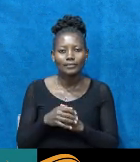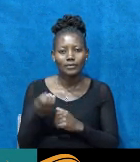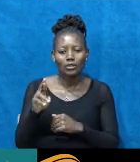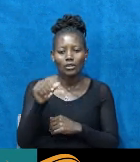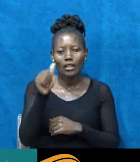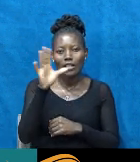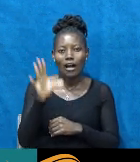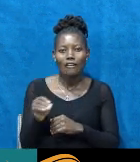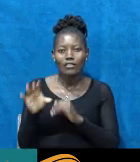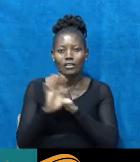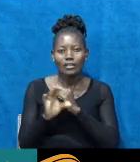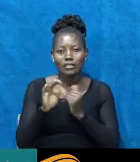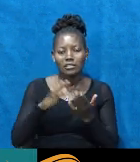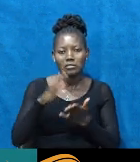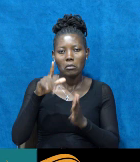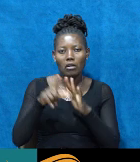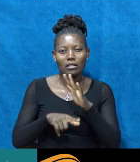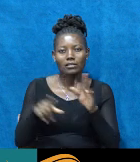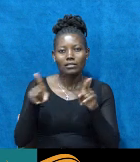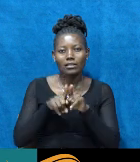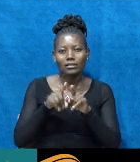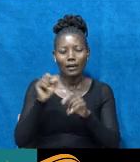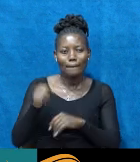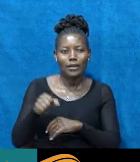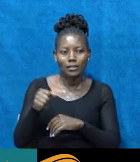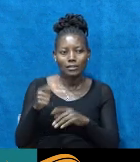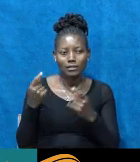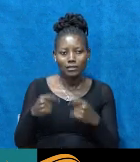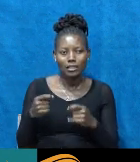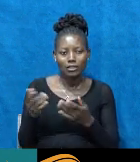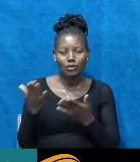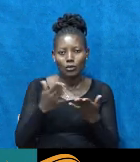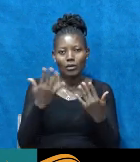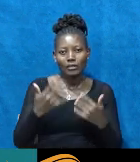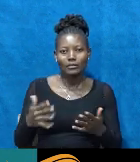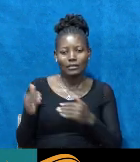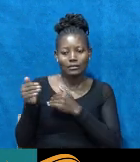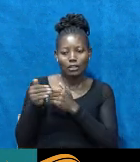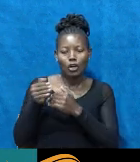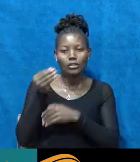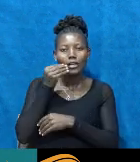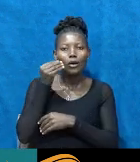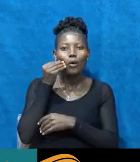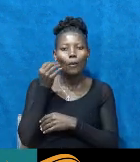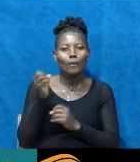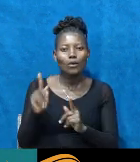African countries, more or less the same food. Yes, Yeah. trying to bring things closer home.